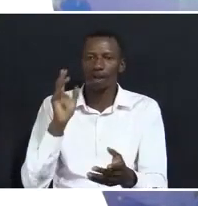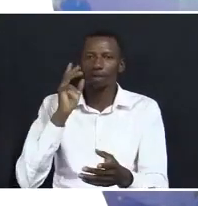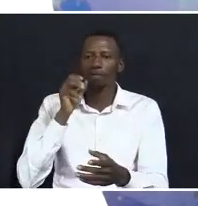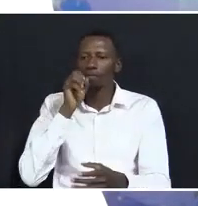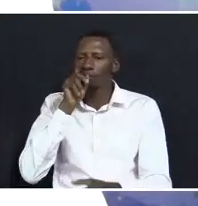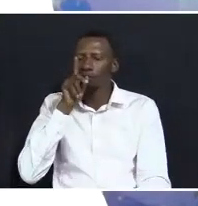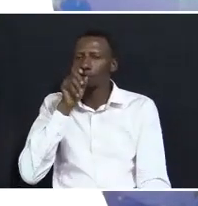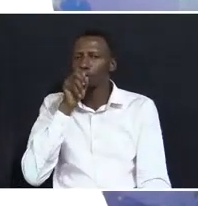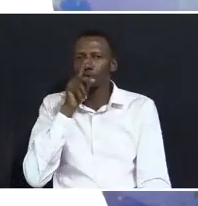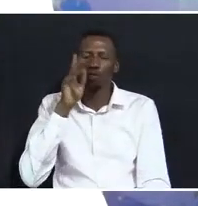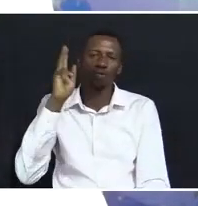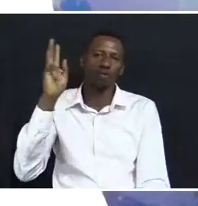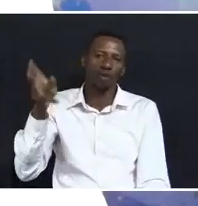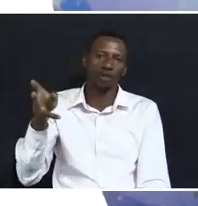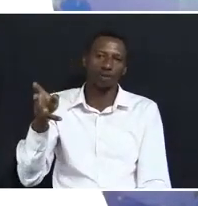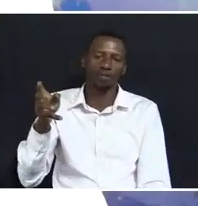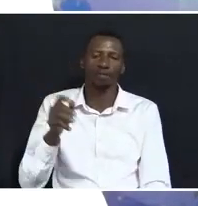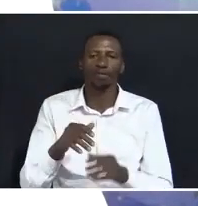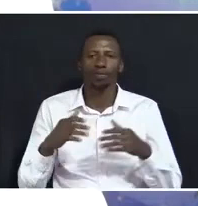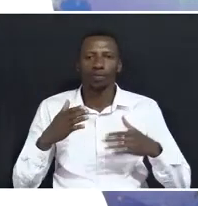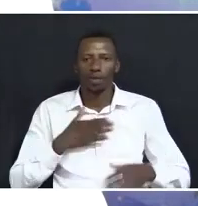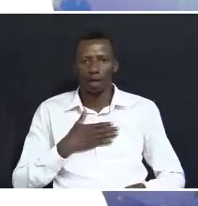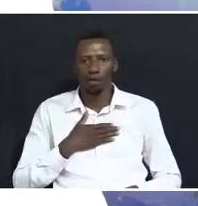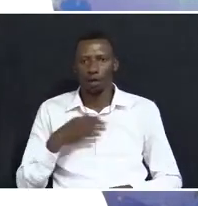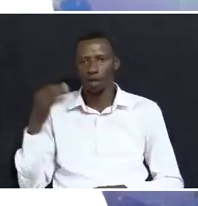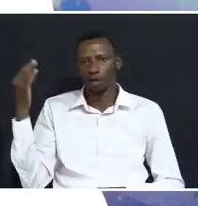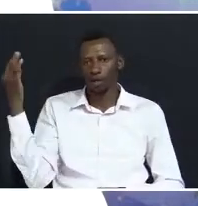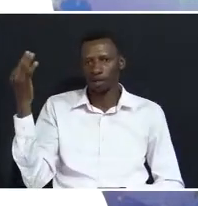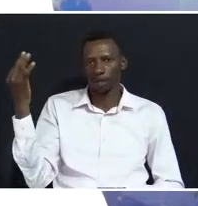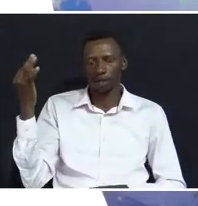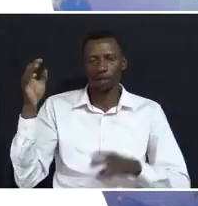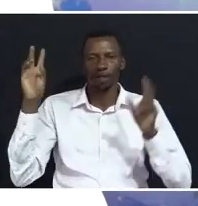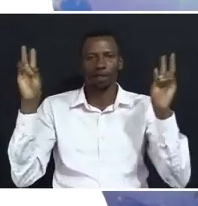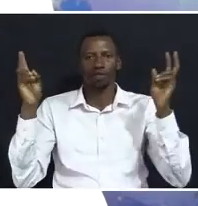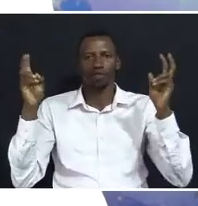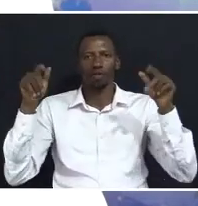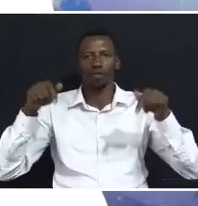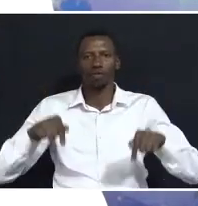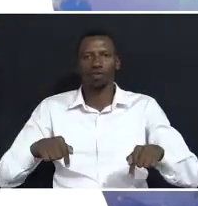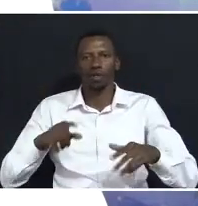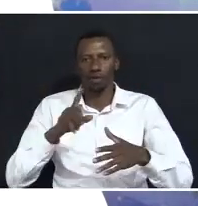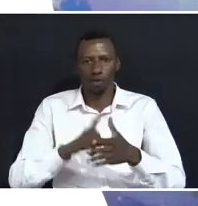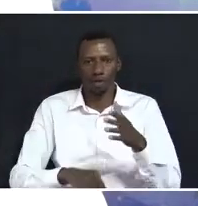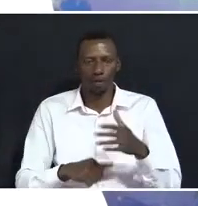will cry out. Our sermon title today is,